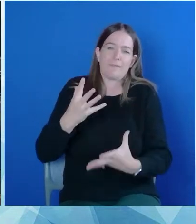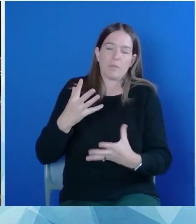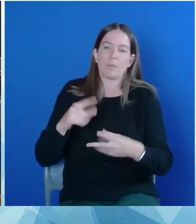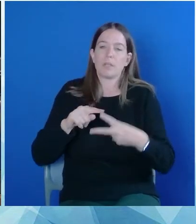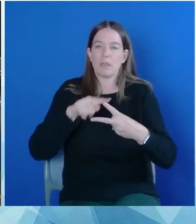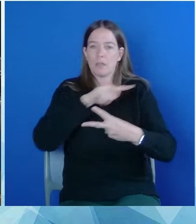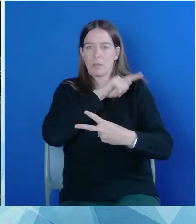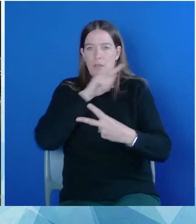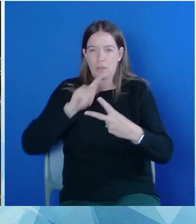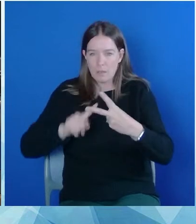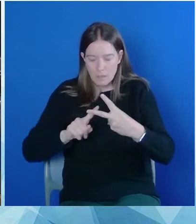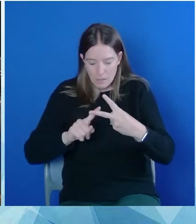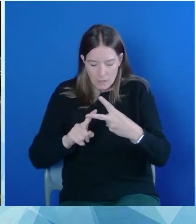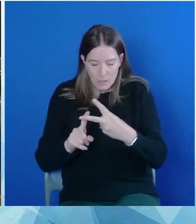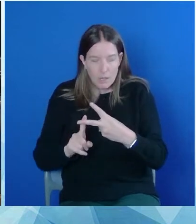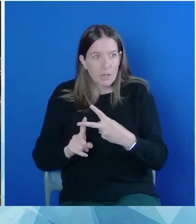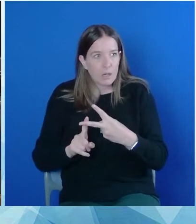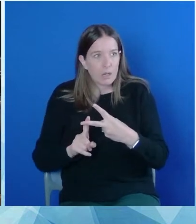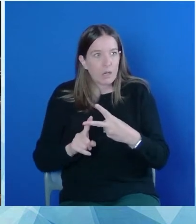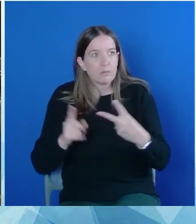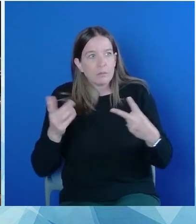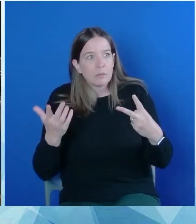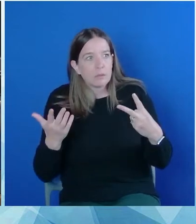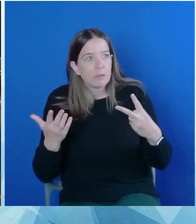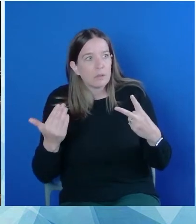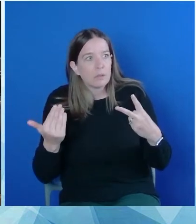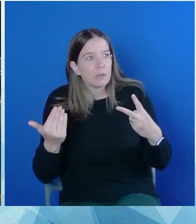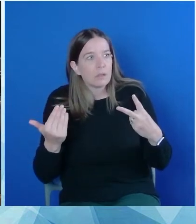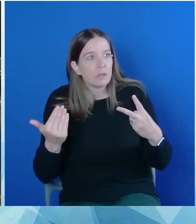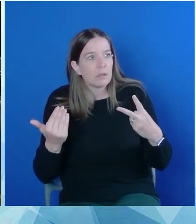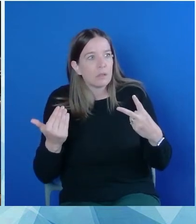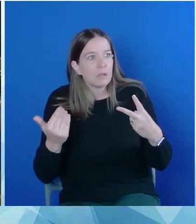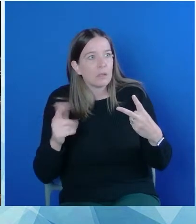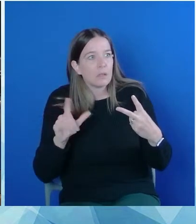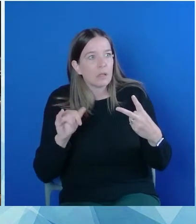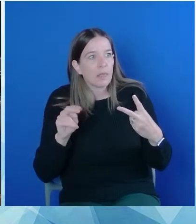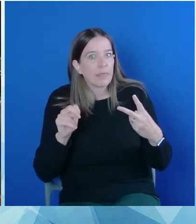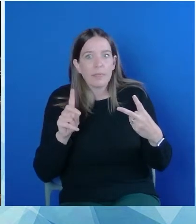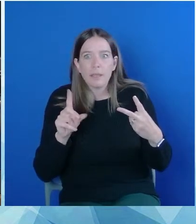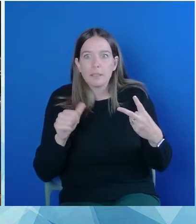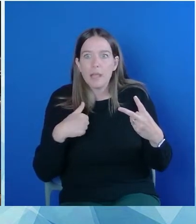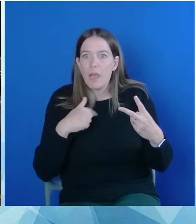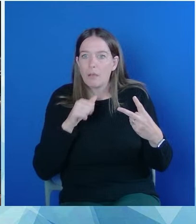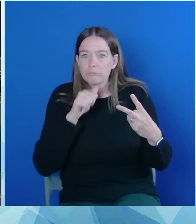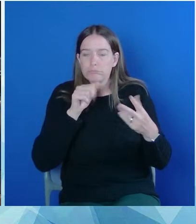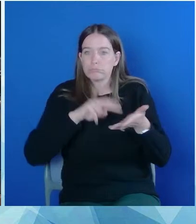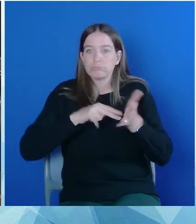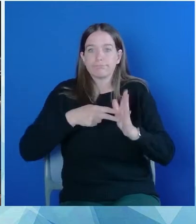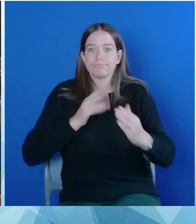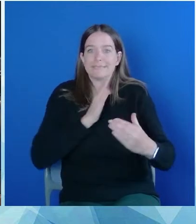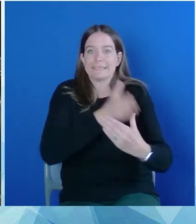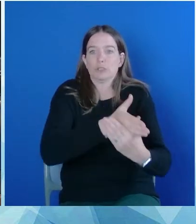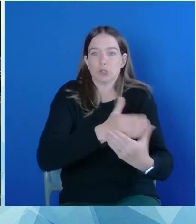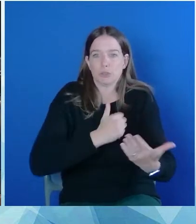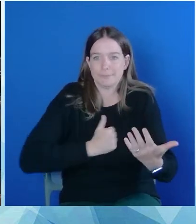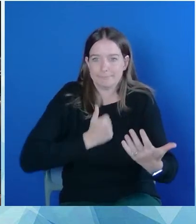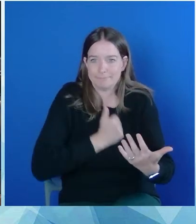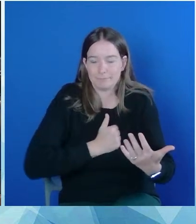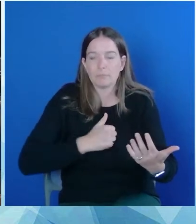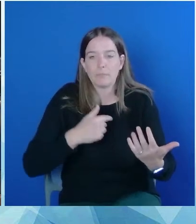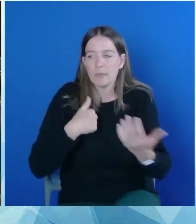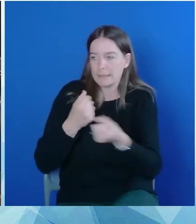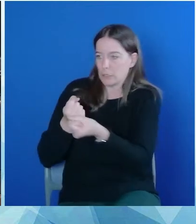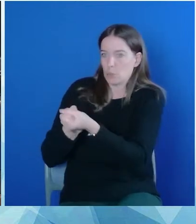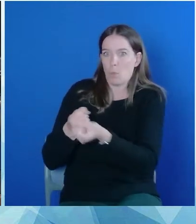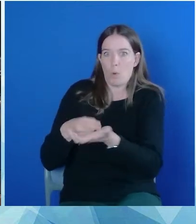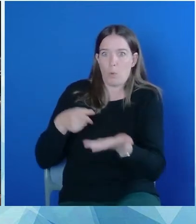moving out. Go ahead. If I could, I'm sorry, I don't mean to interrupt you. I'm in support, though, of